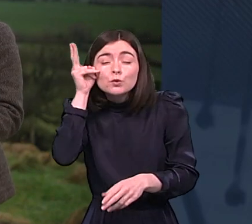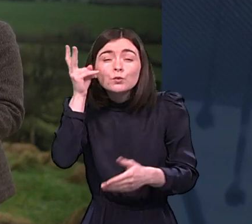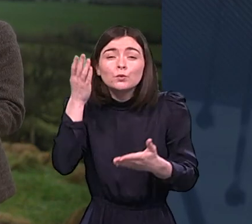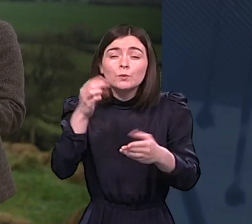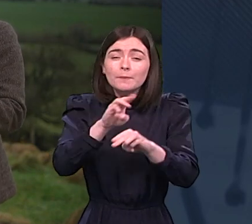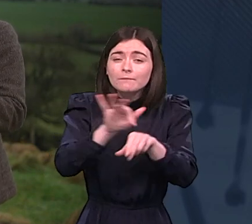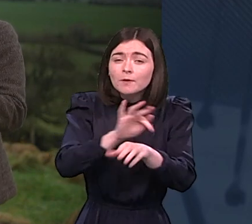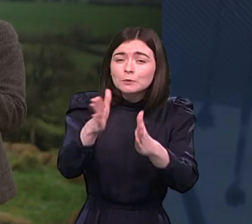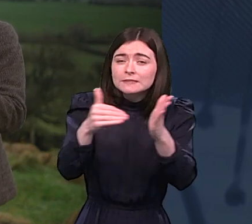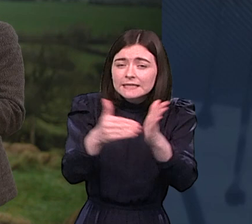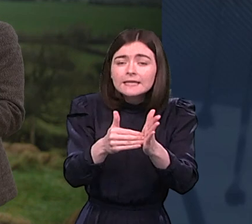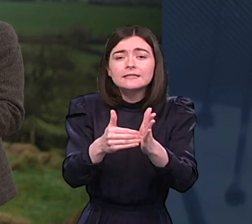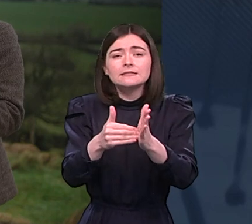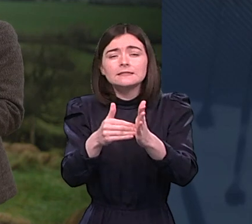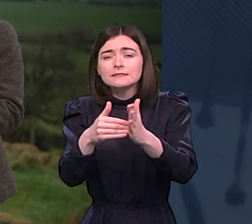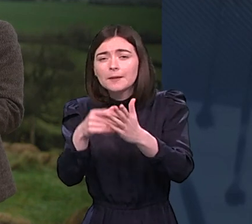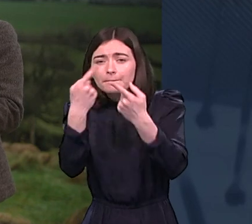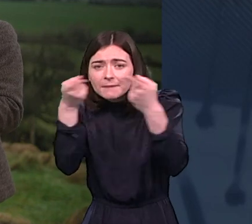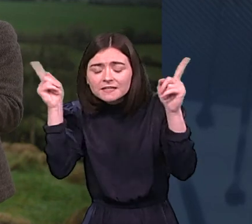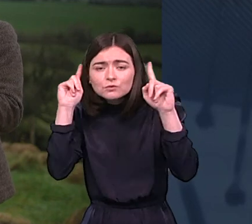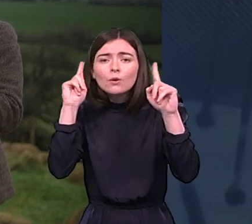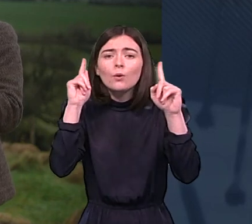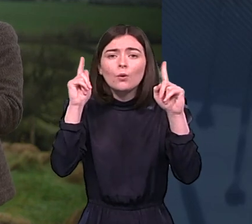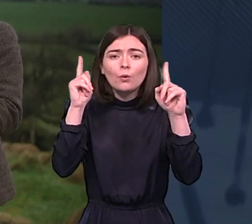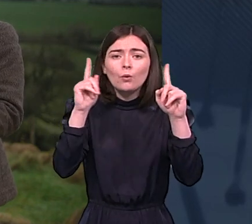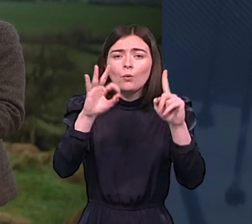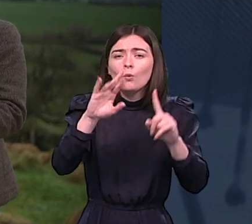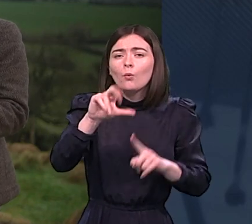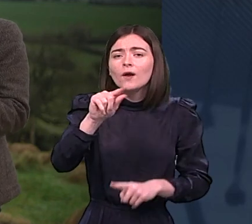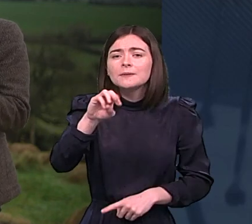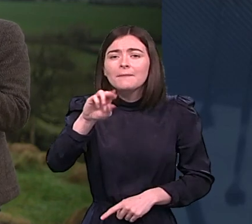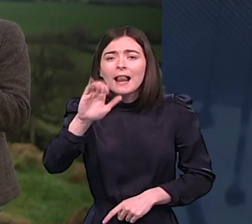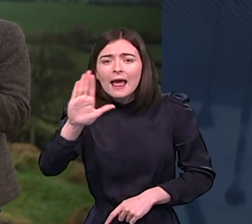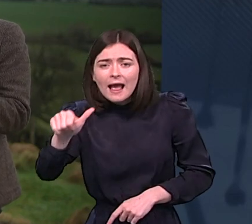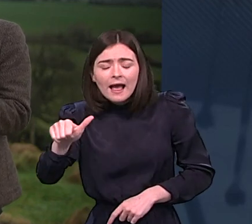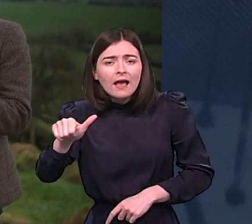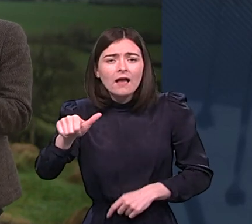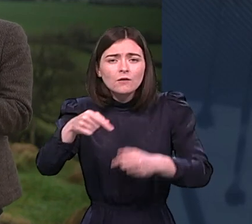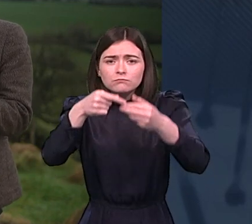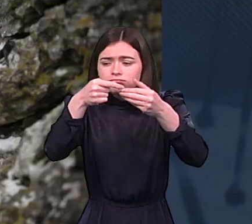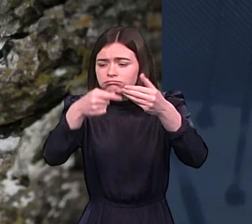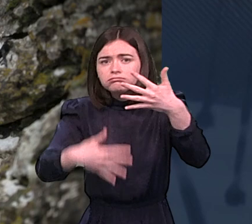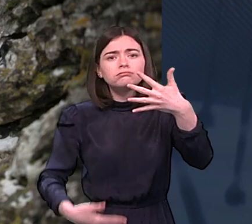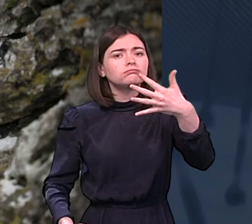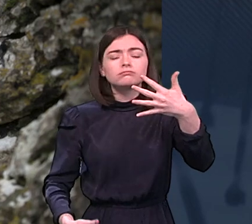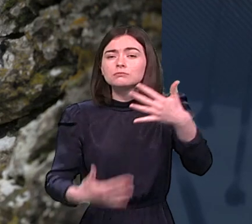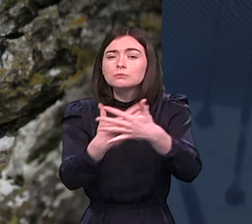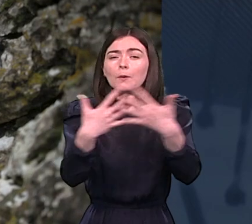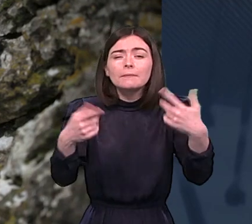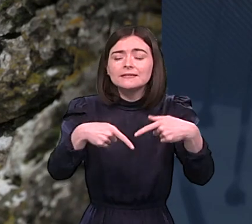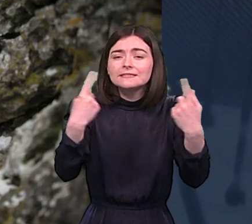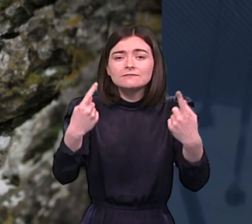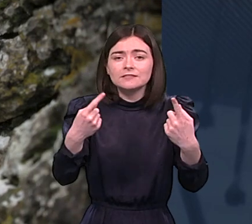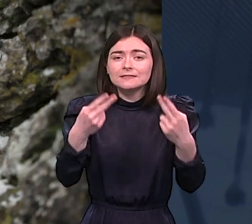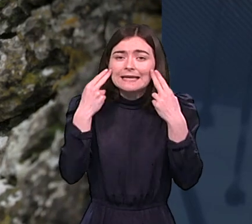people. I've met from Mexico, from Guatemala. I've met these peoples from all of these different Indigenous